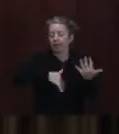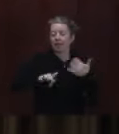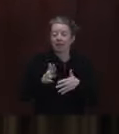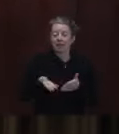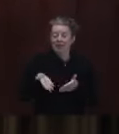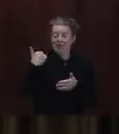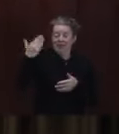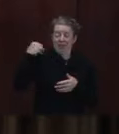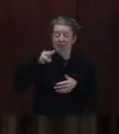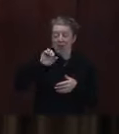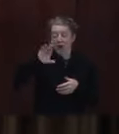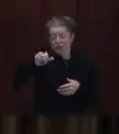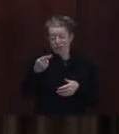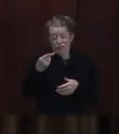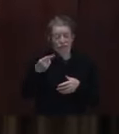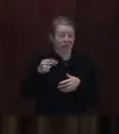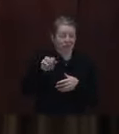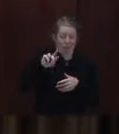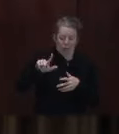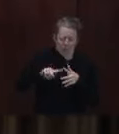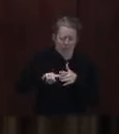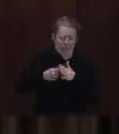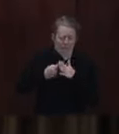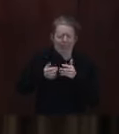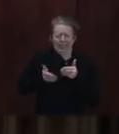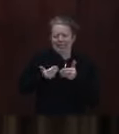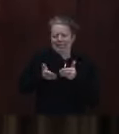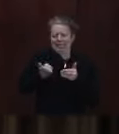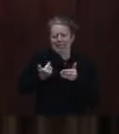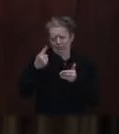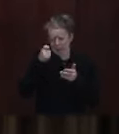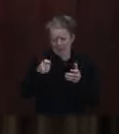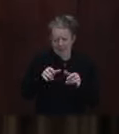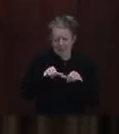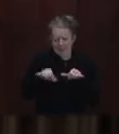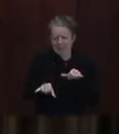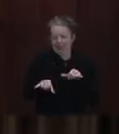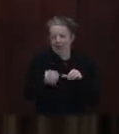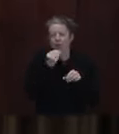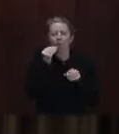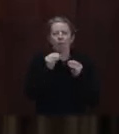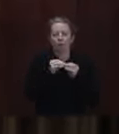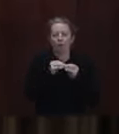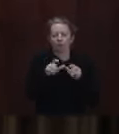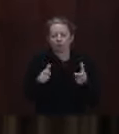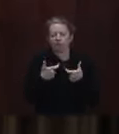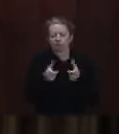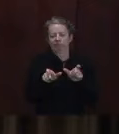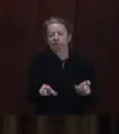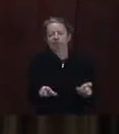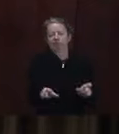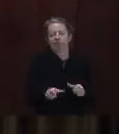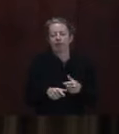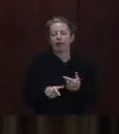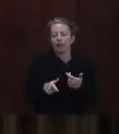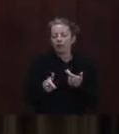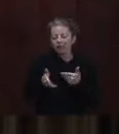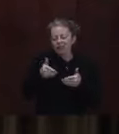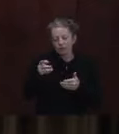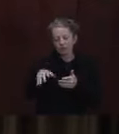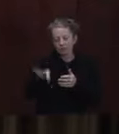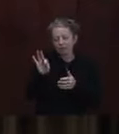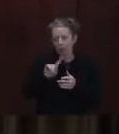was much easier to sort of pinpoint a place or a person of source of exposure or source of